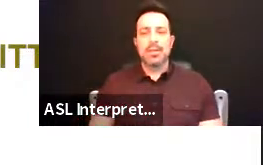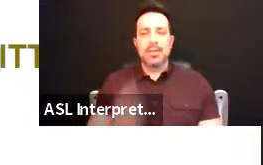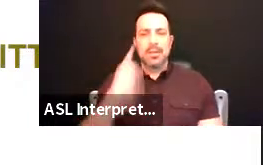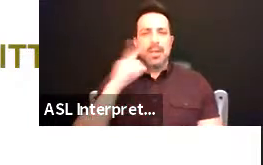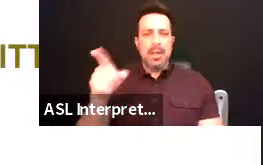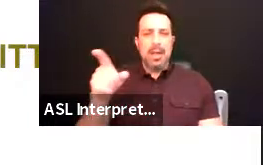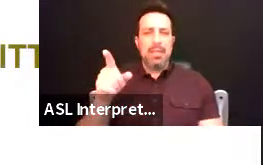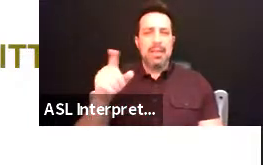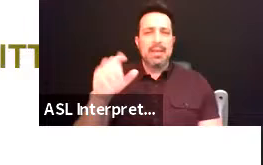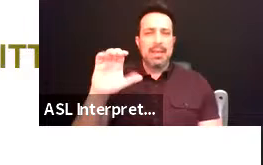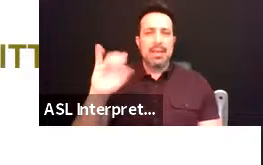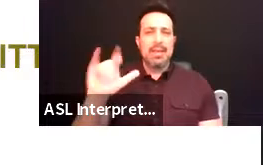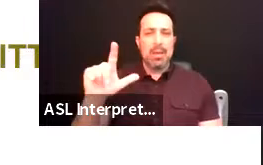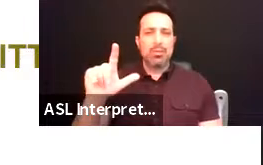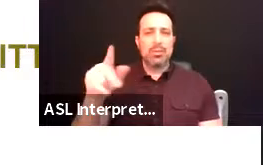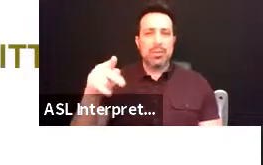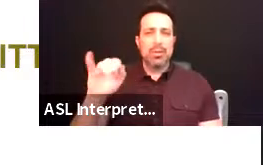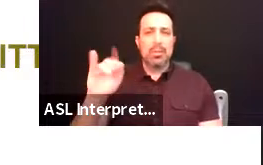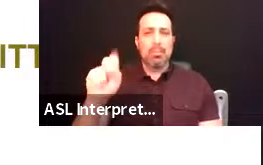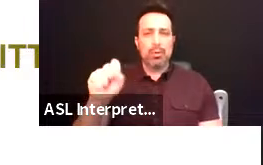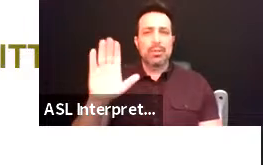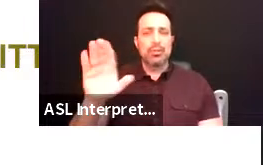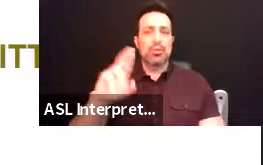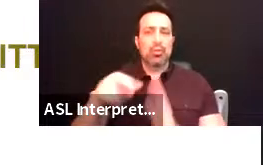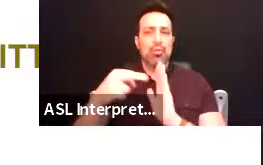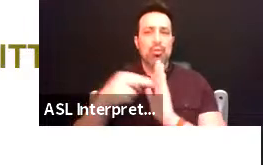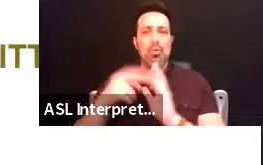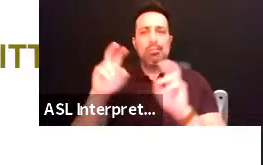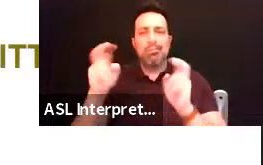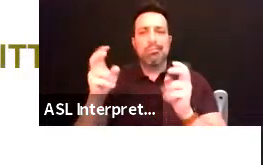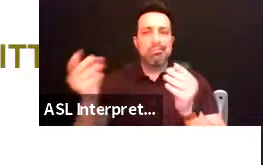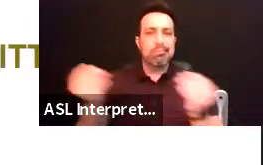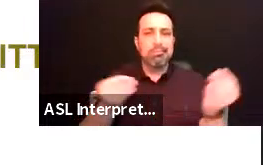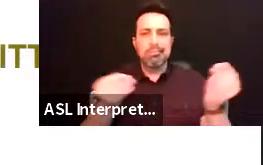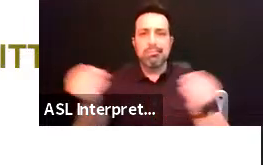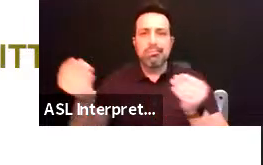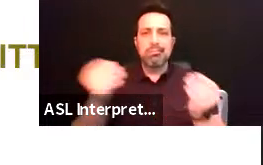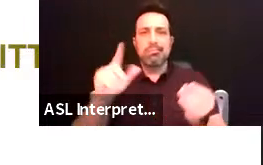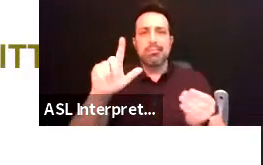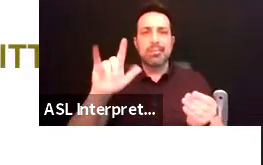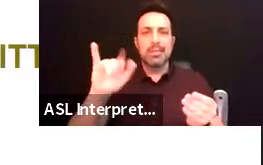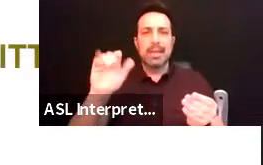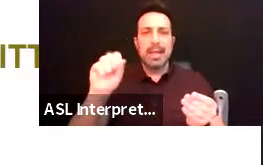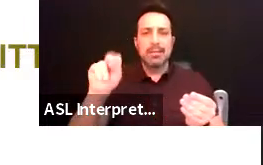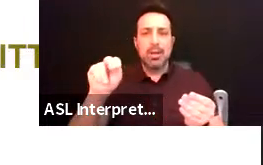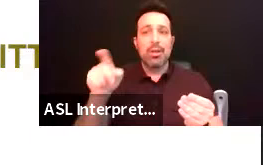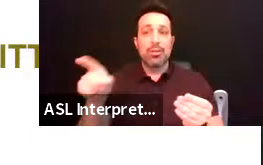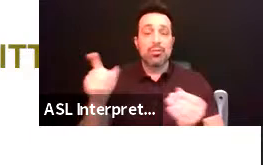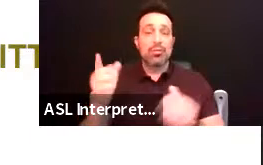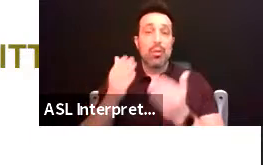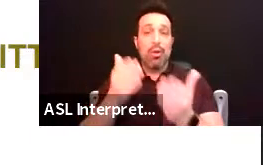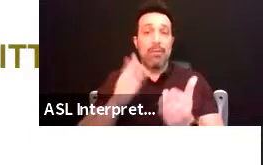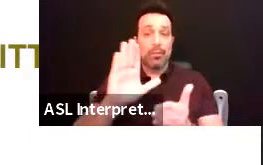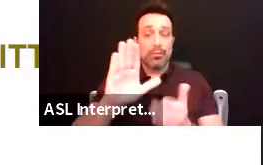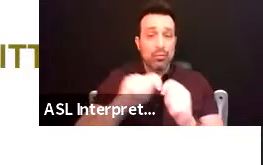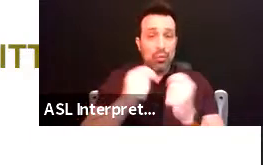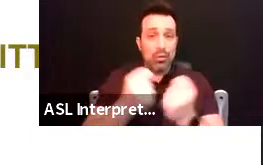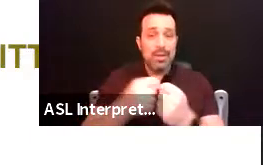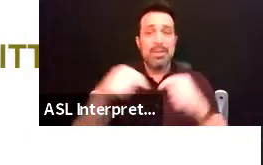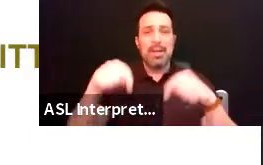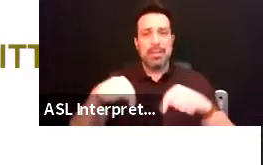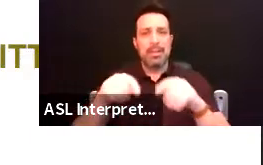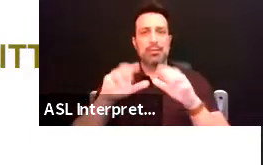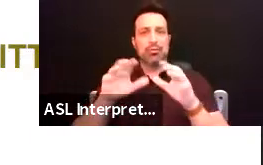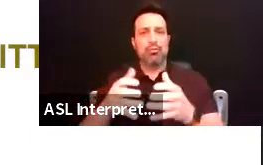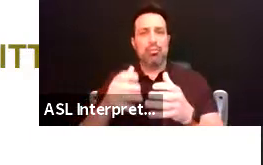mentioned her role as a liaison, and I think she offers your team and this group a lens